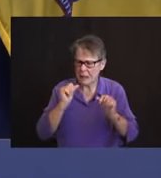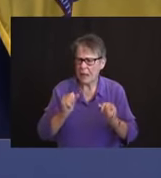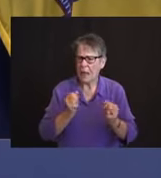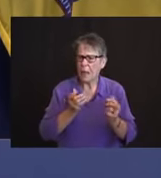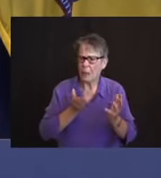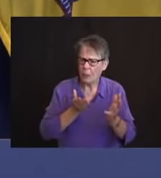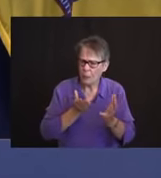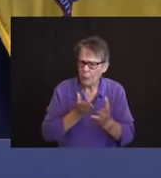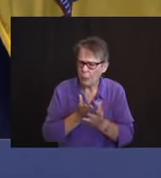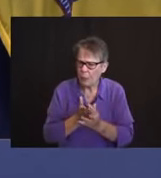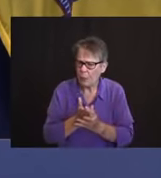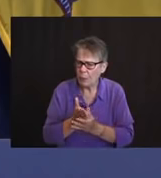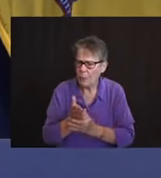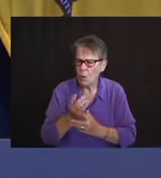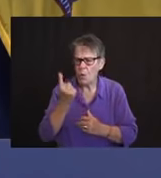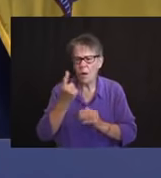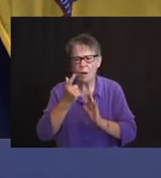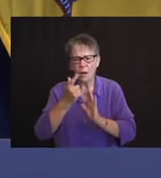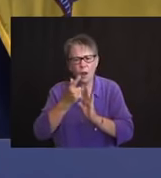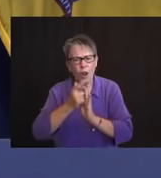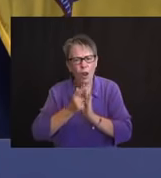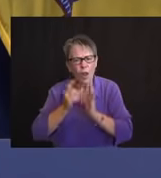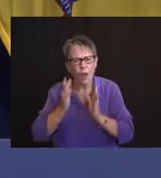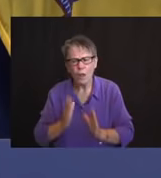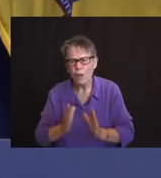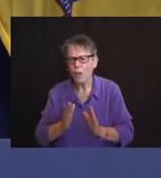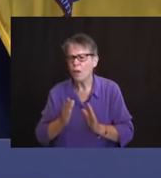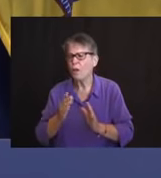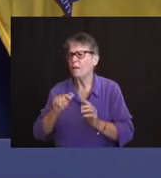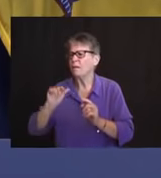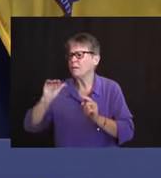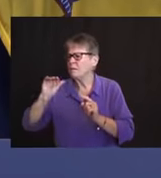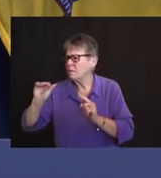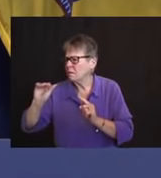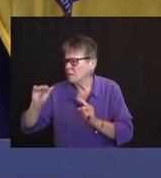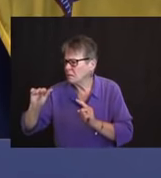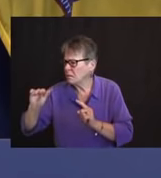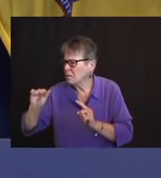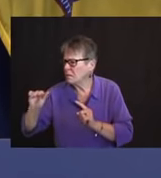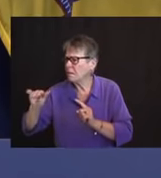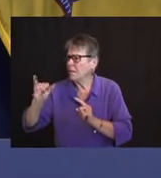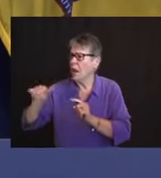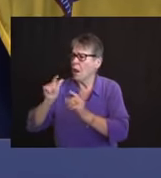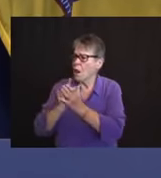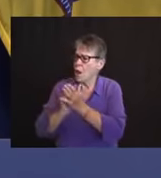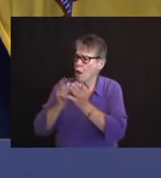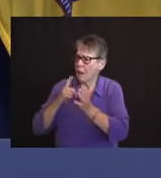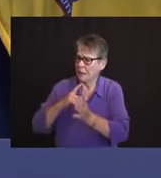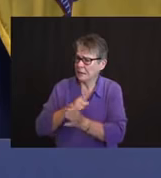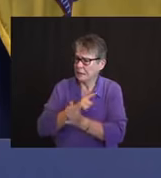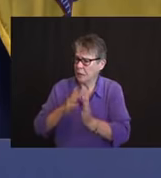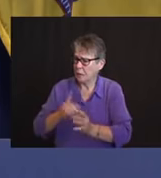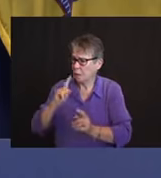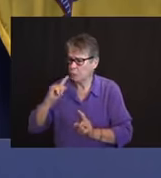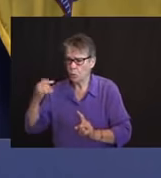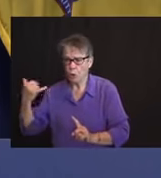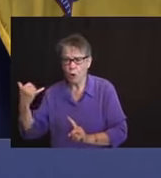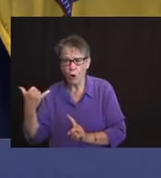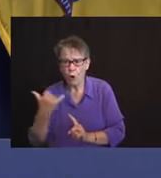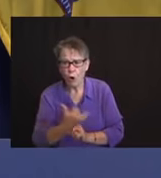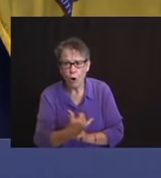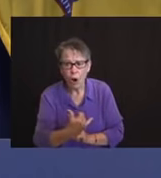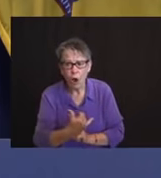lawmaker who checked in with somebody at DOL and said that he was scheduled to get a call back from DOL on September 2nd. I